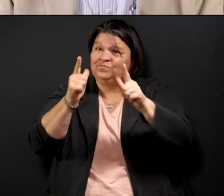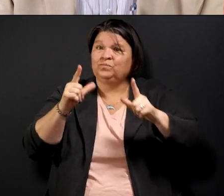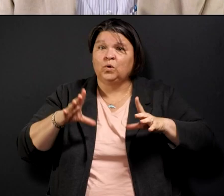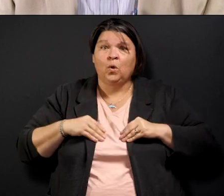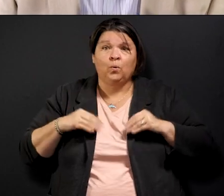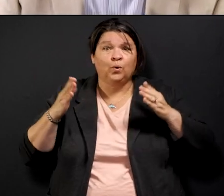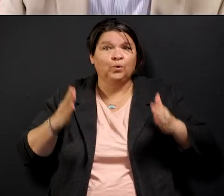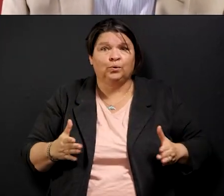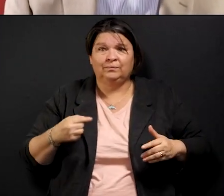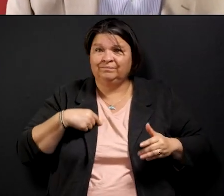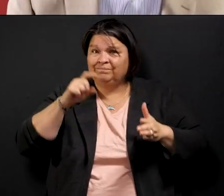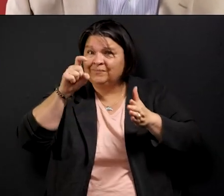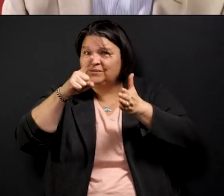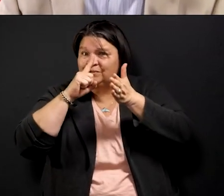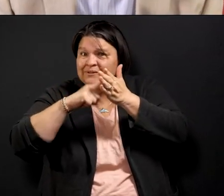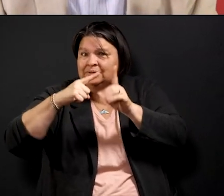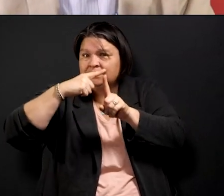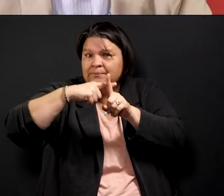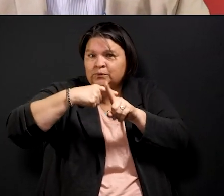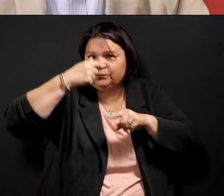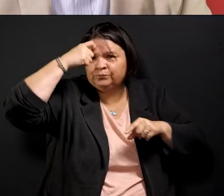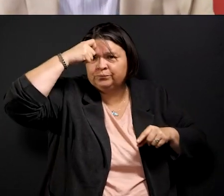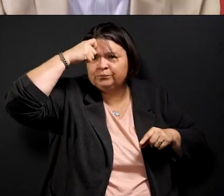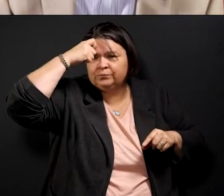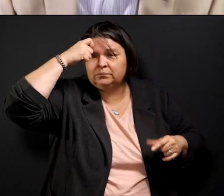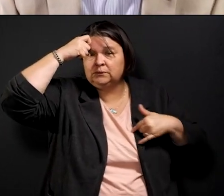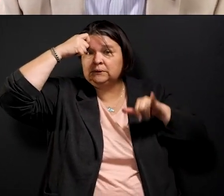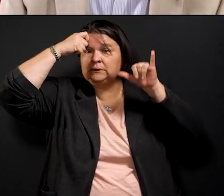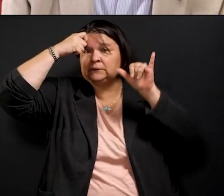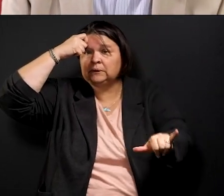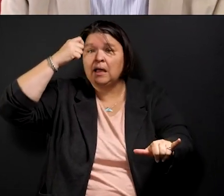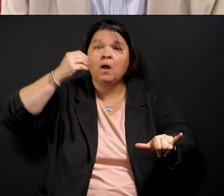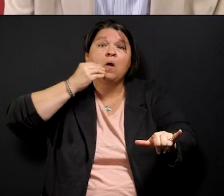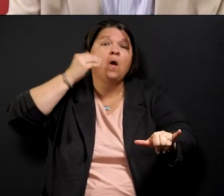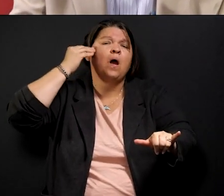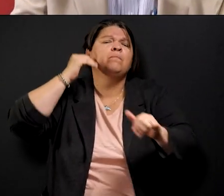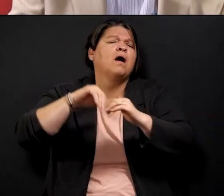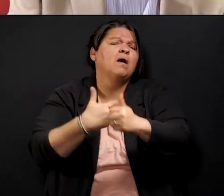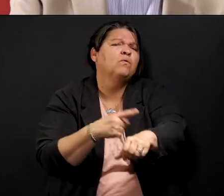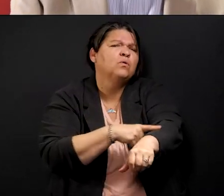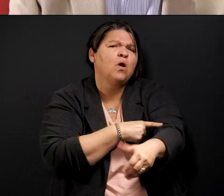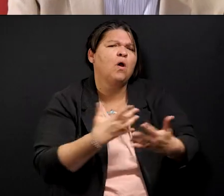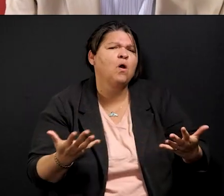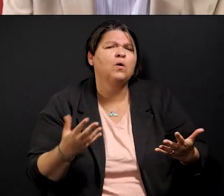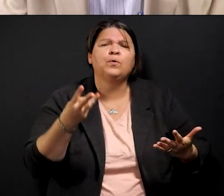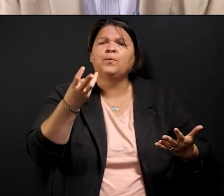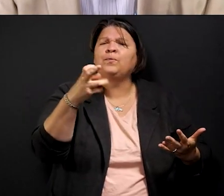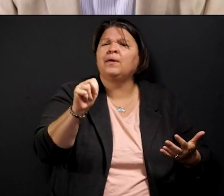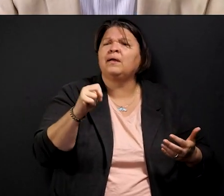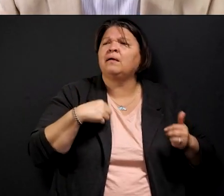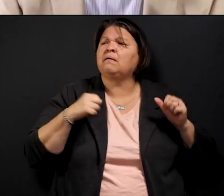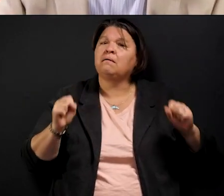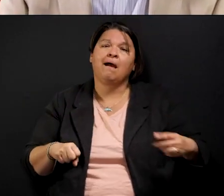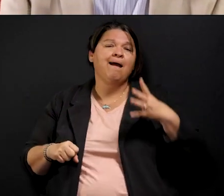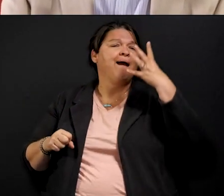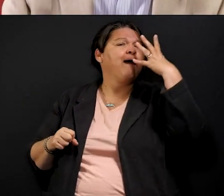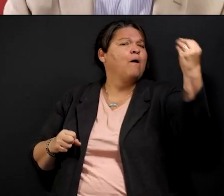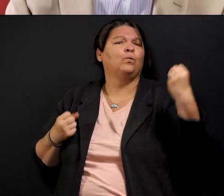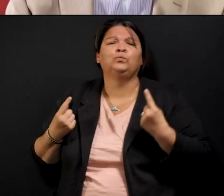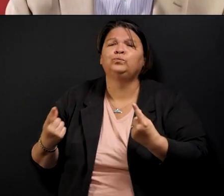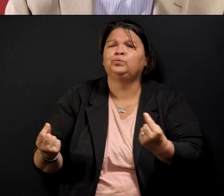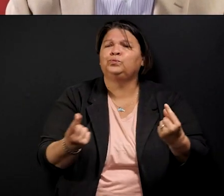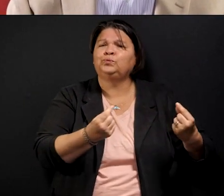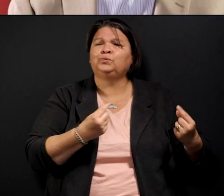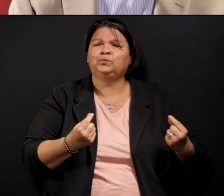How long do we have to remain sheltered? Are we going to narrow it down? Can we be sheltered 5 days a week and get out 2 days? It's